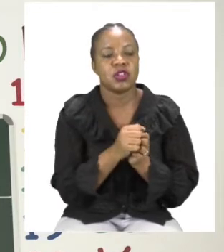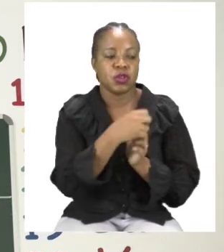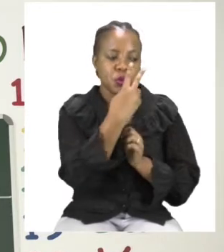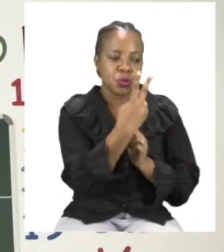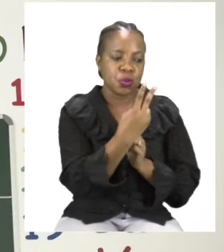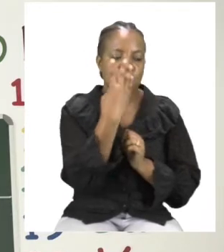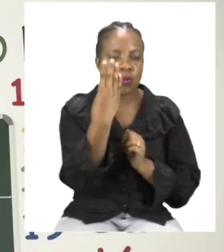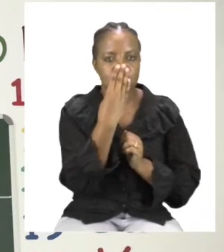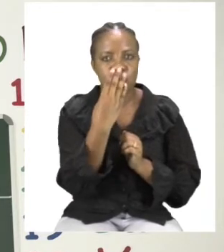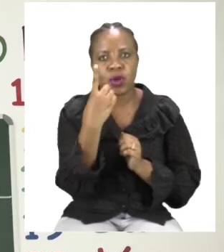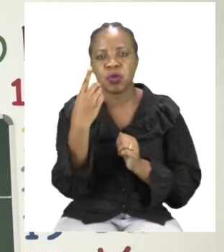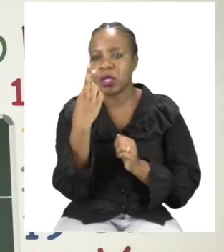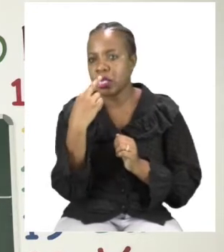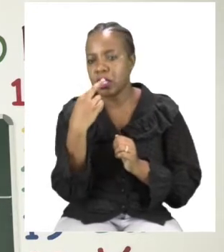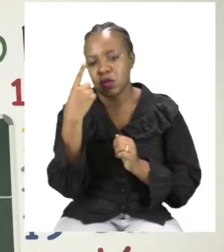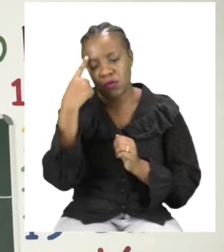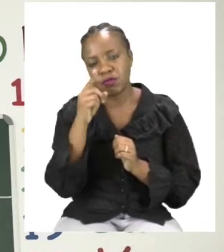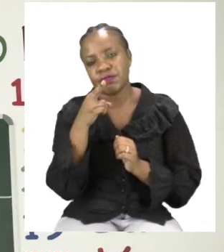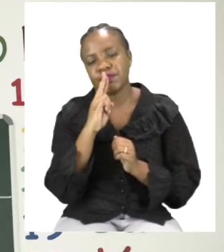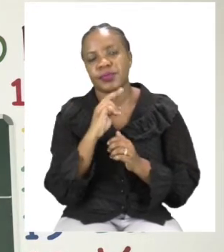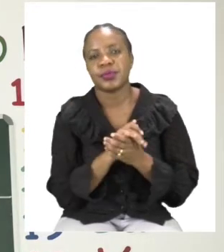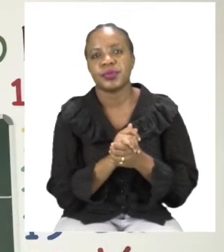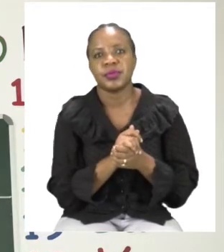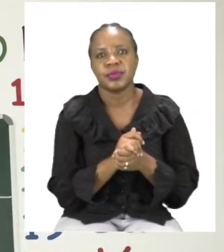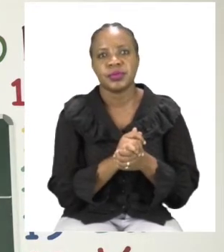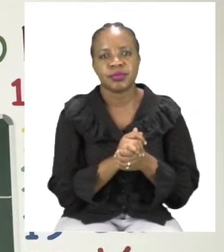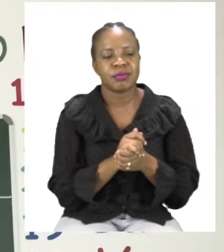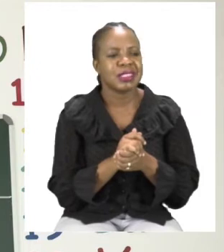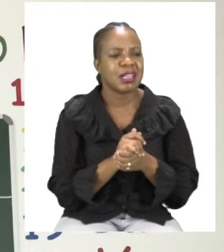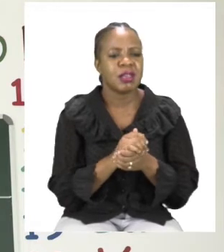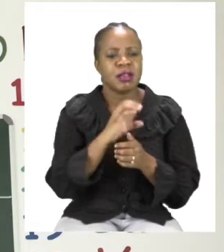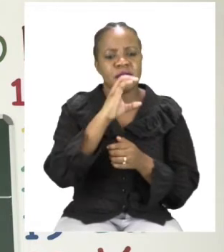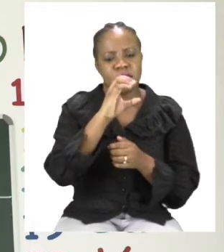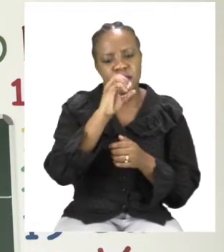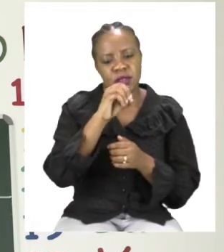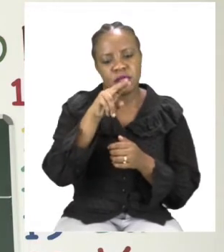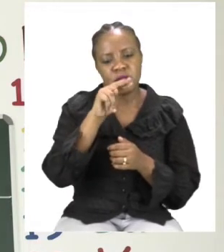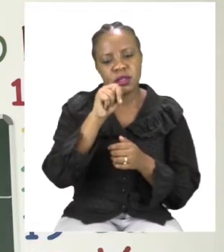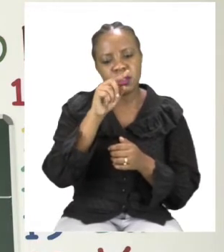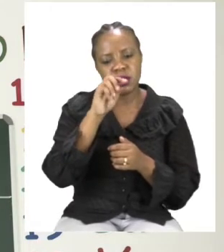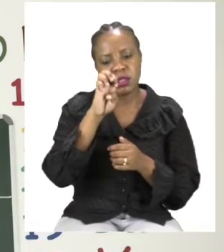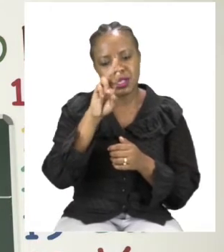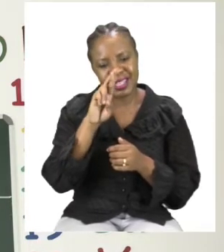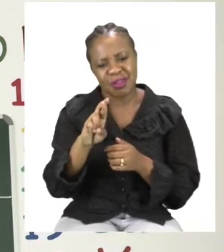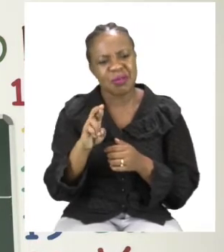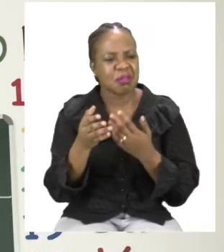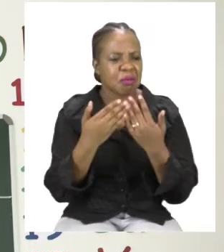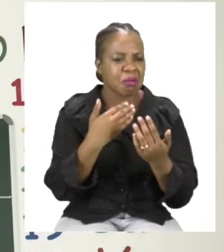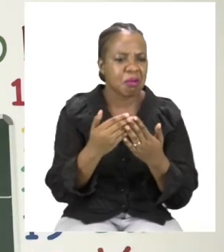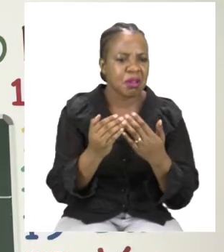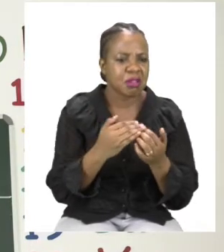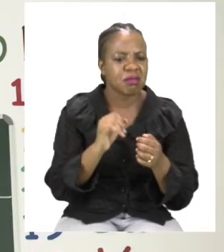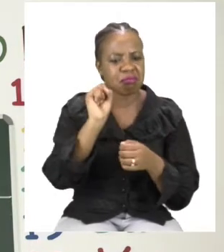my answer. Remember, boys and girls, a counter can be anything. These are just simple